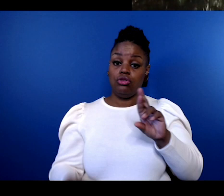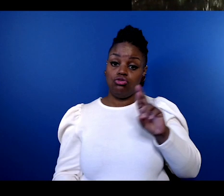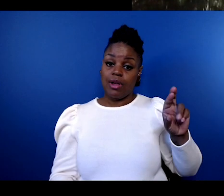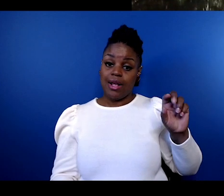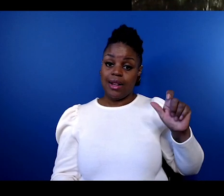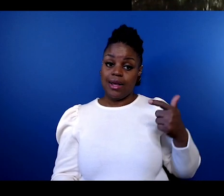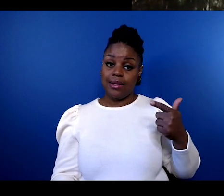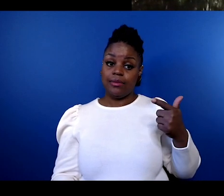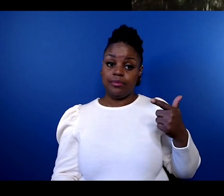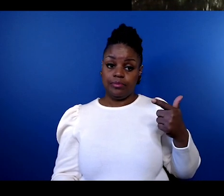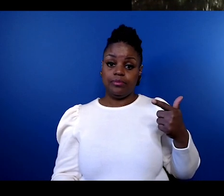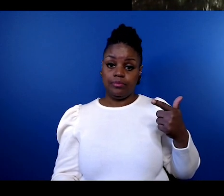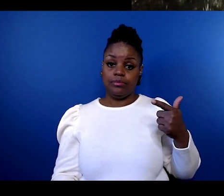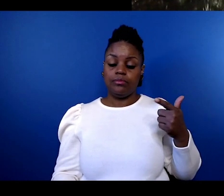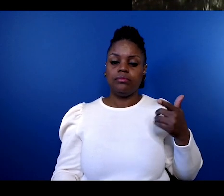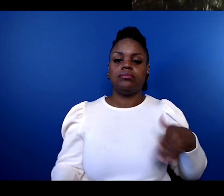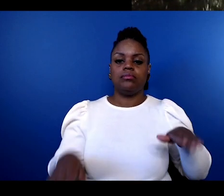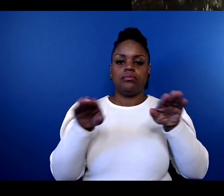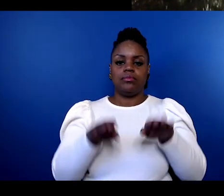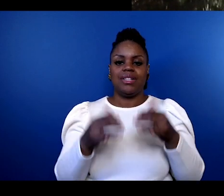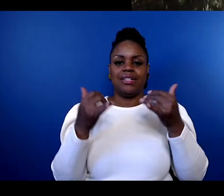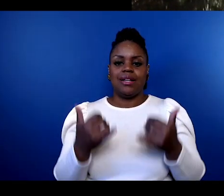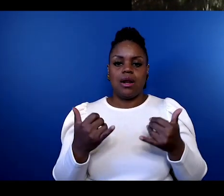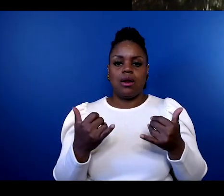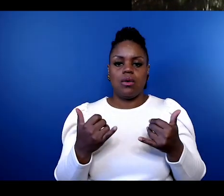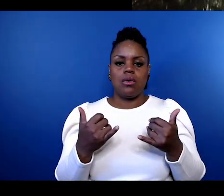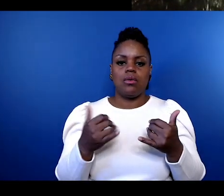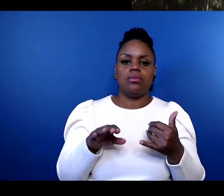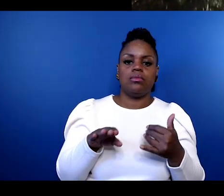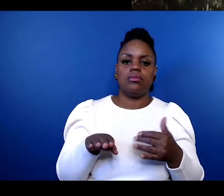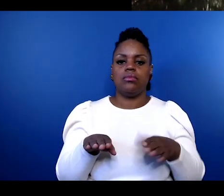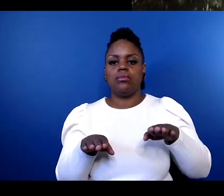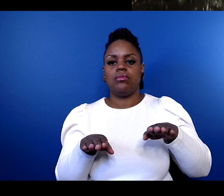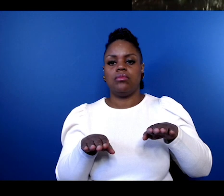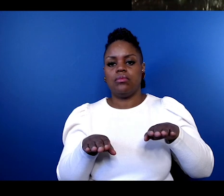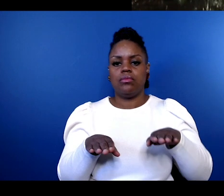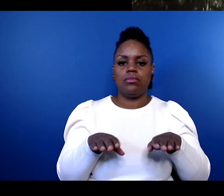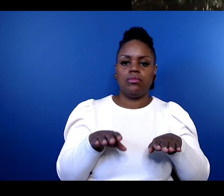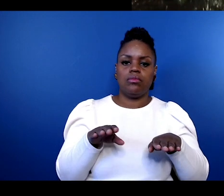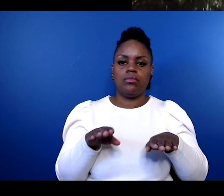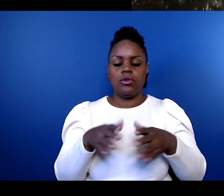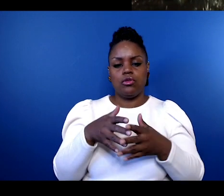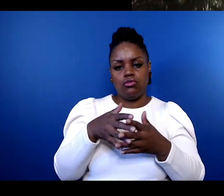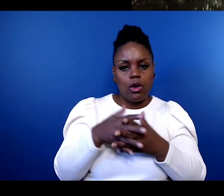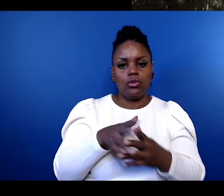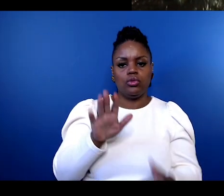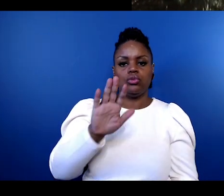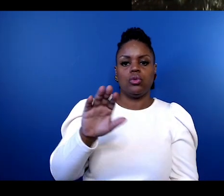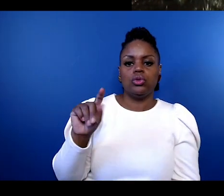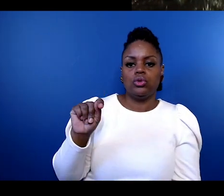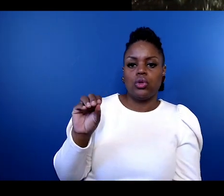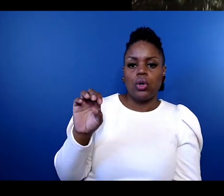And remember to keep that knee out to the side. Again, if you walk to a wall, go ahead and use the right hand on the wall for